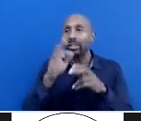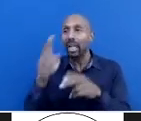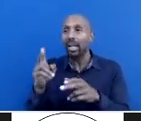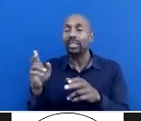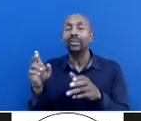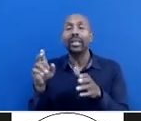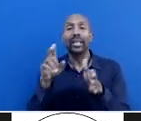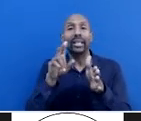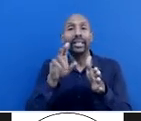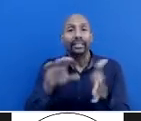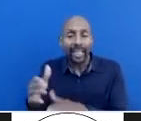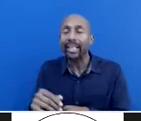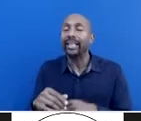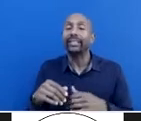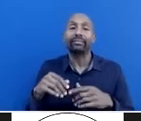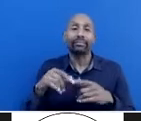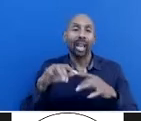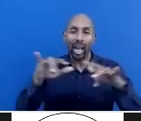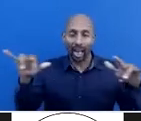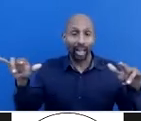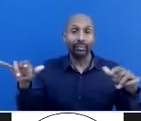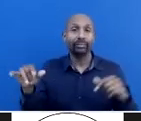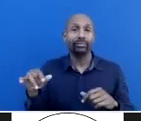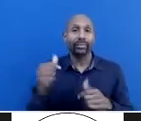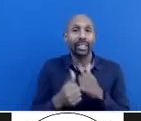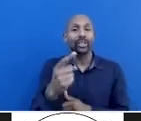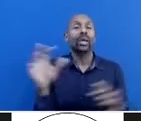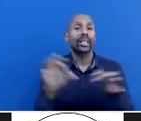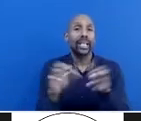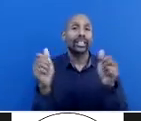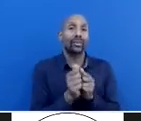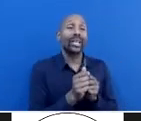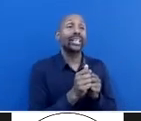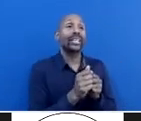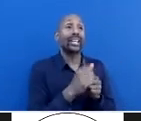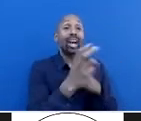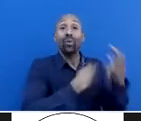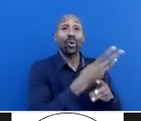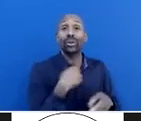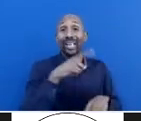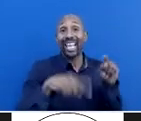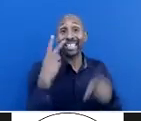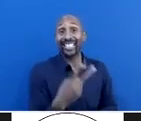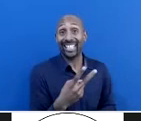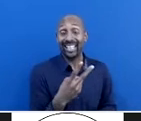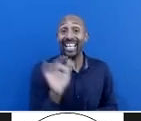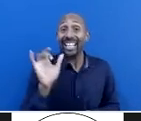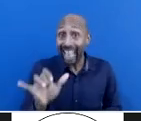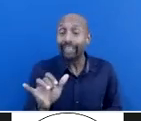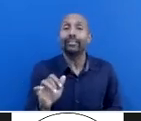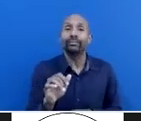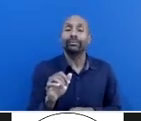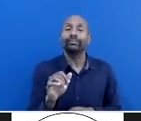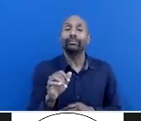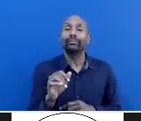these rituals that are about a connection with the unseen world are principally designed in order to make people